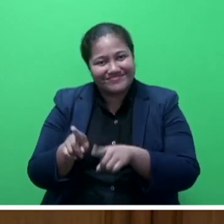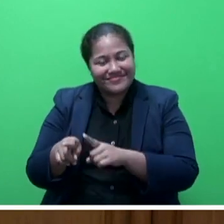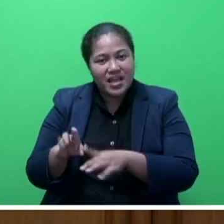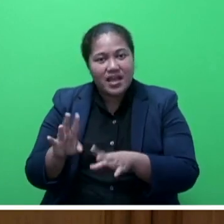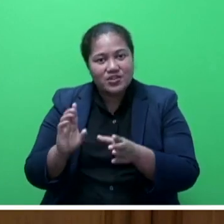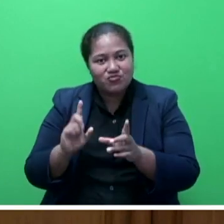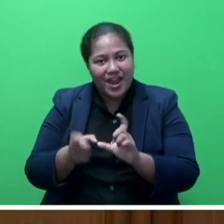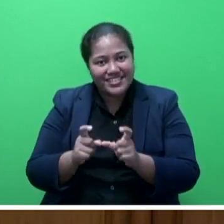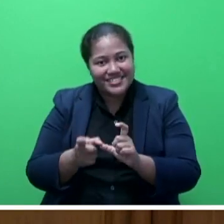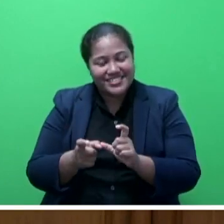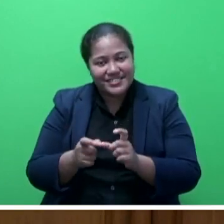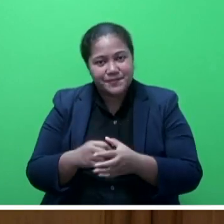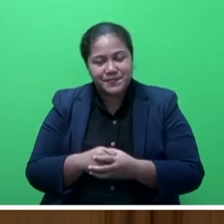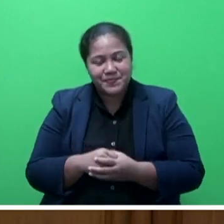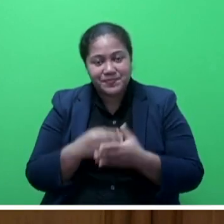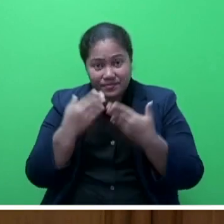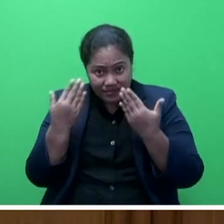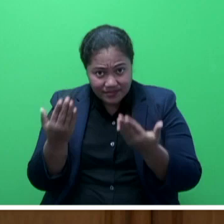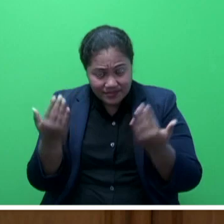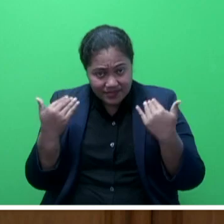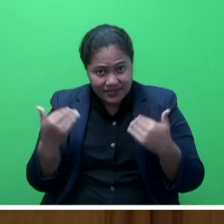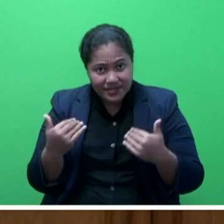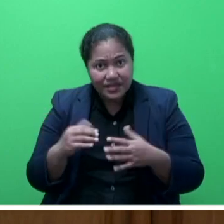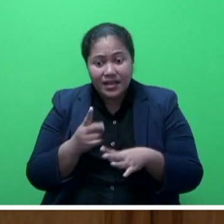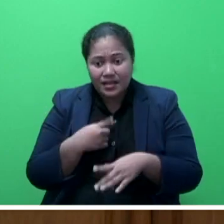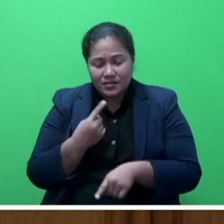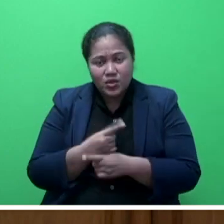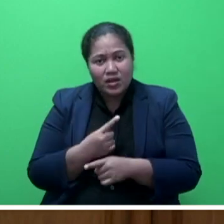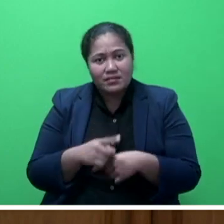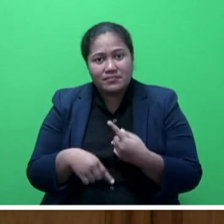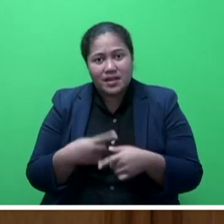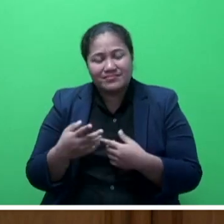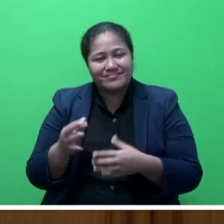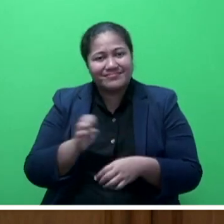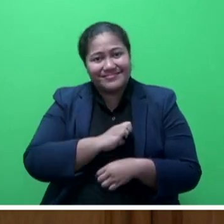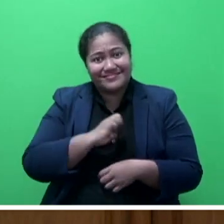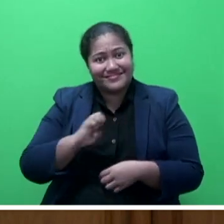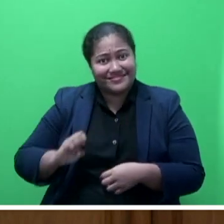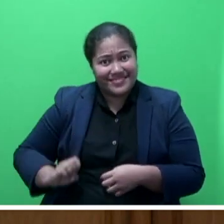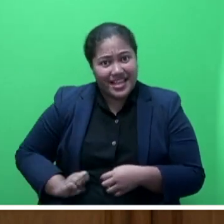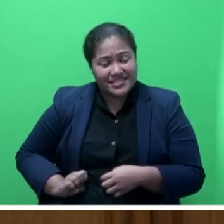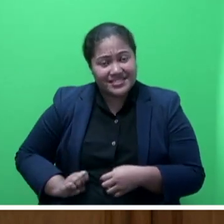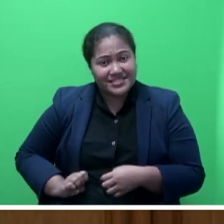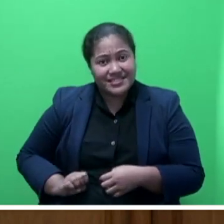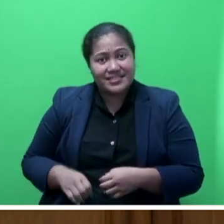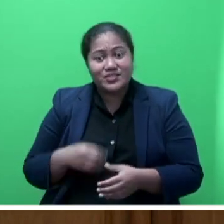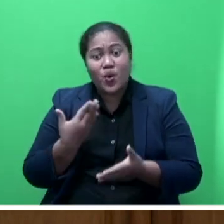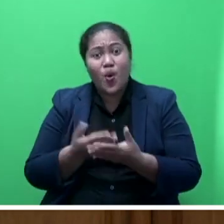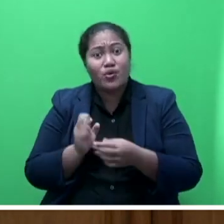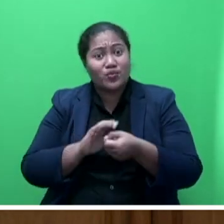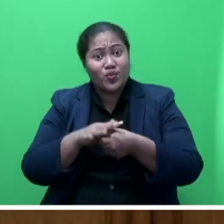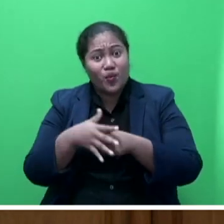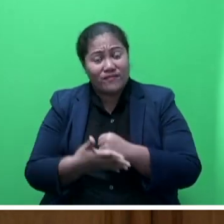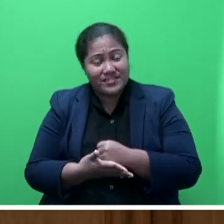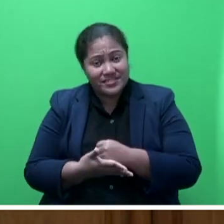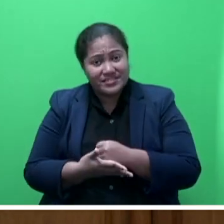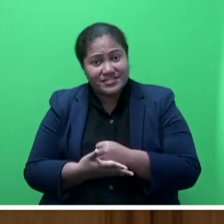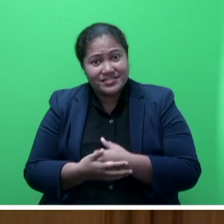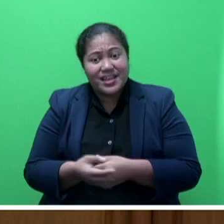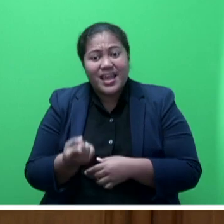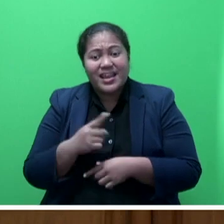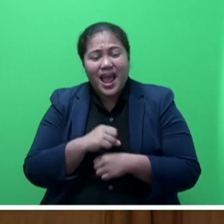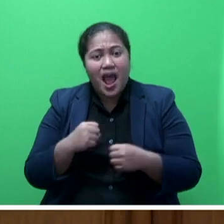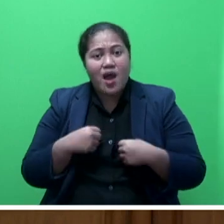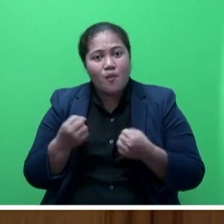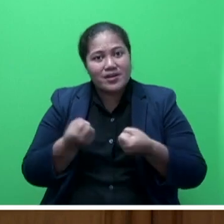Honorable Speaker Say, I echo the sentiments of His Excellency the President on COVID-19 and our